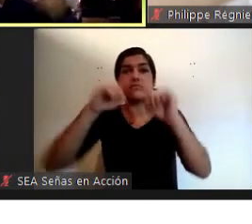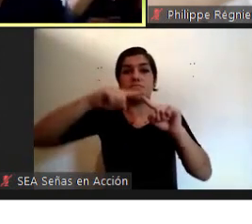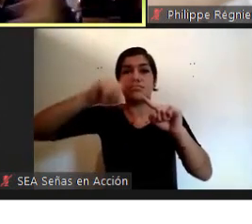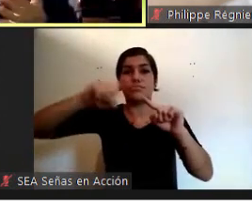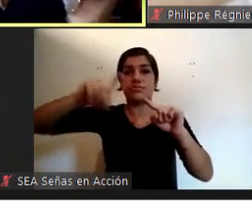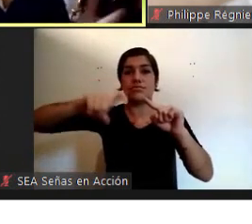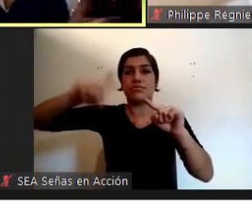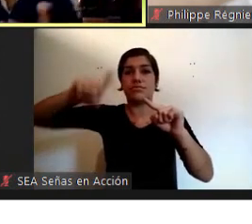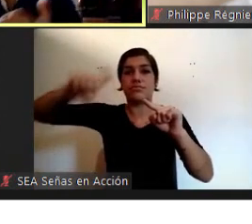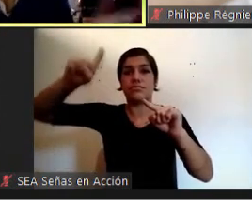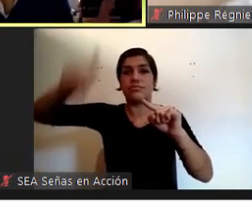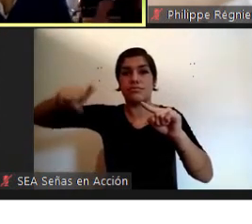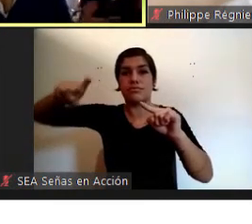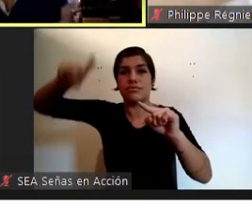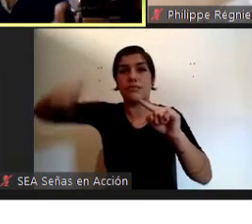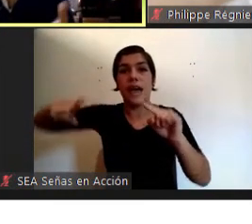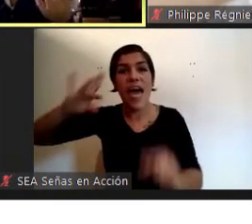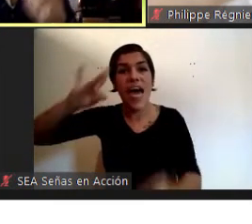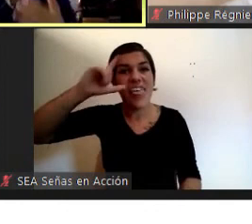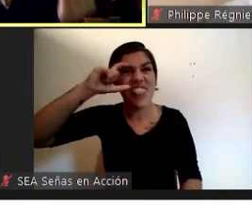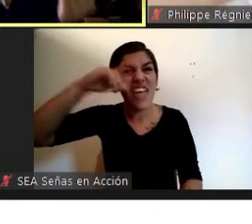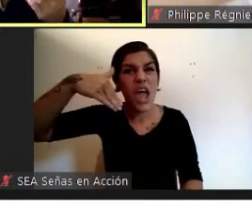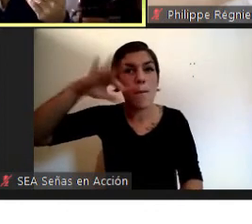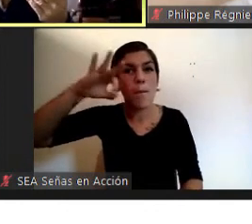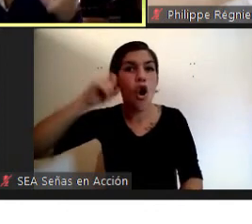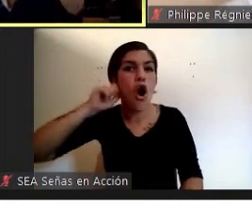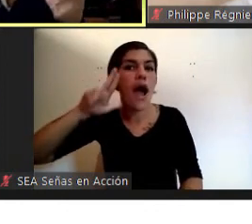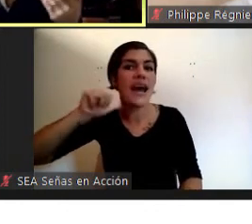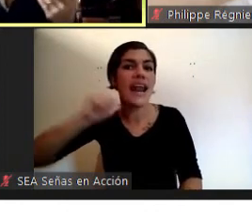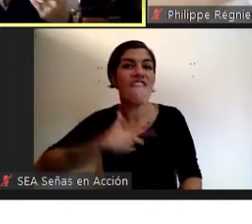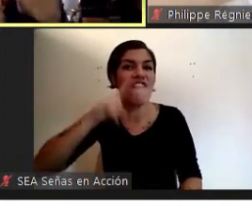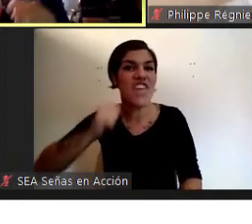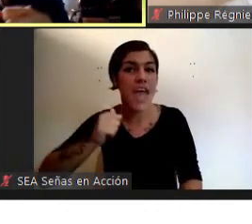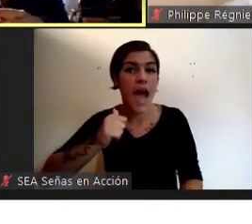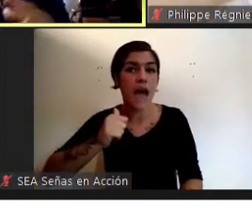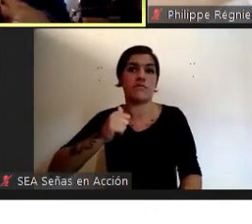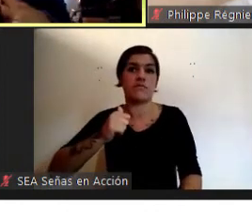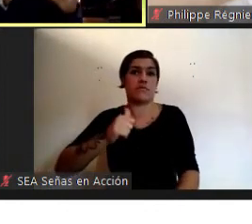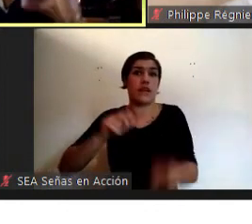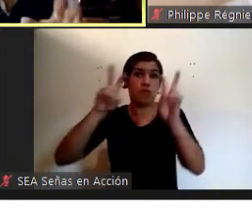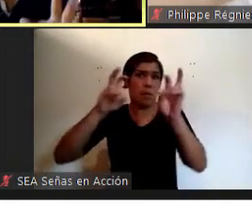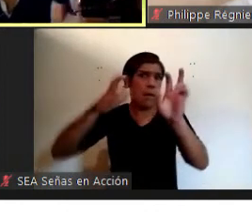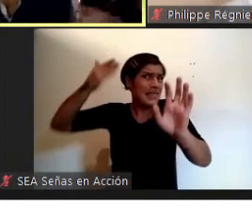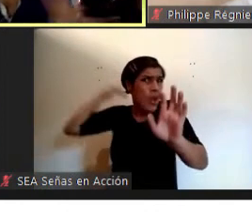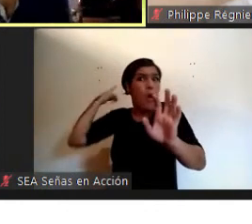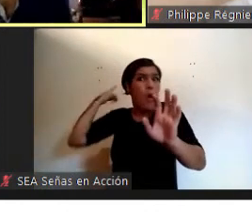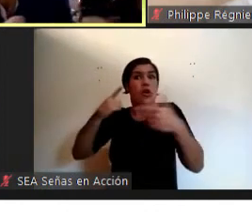an old new discipline that all of a sudden has us